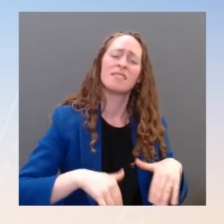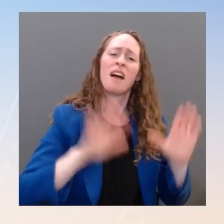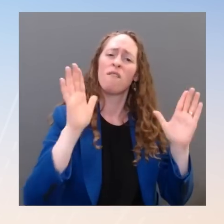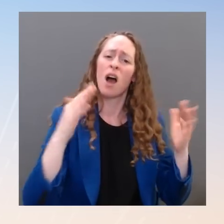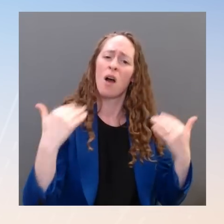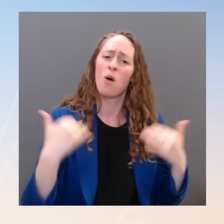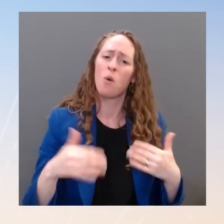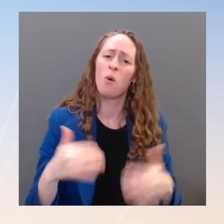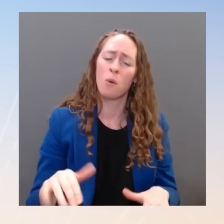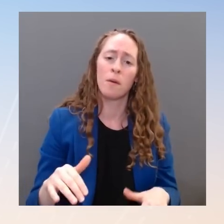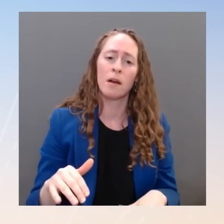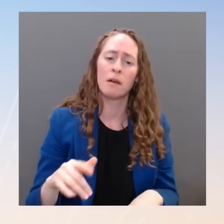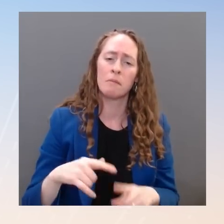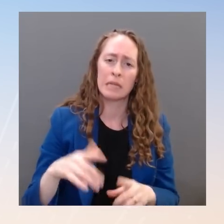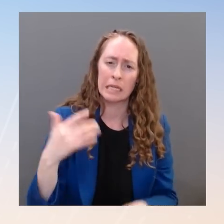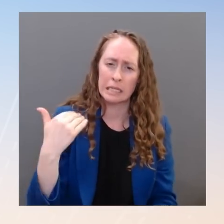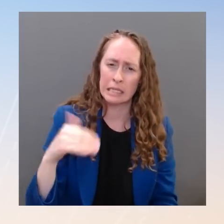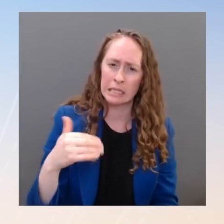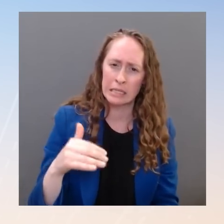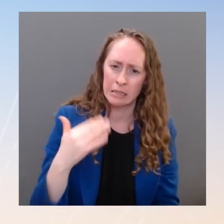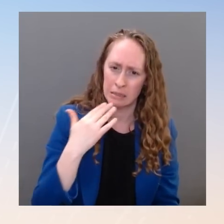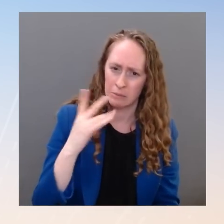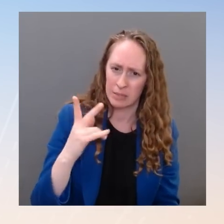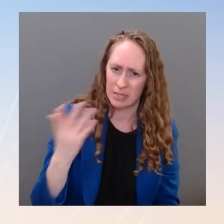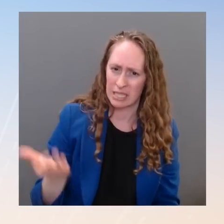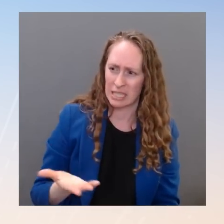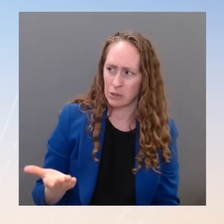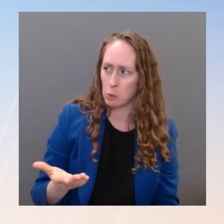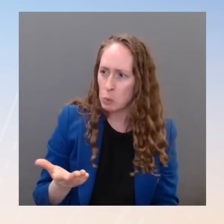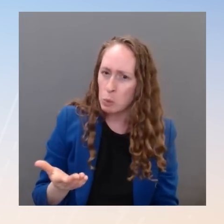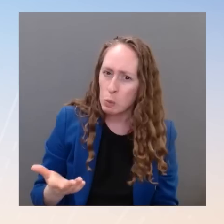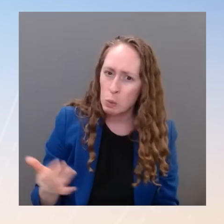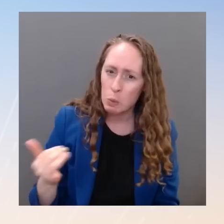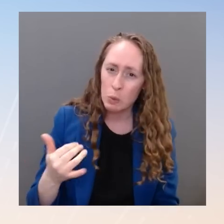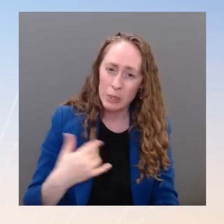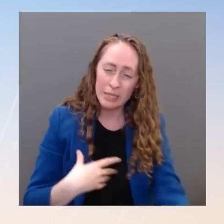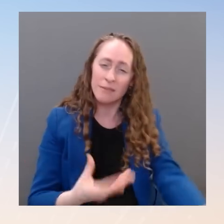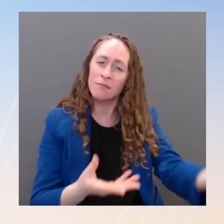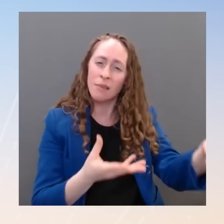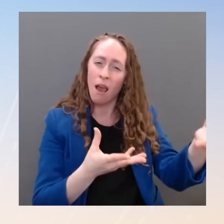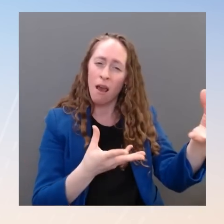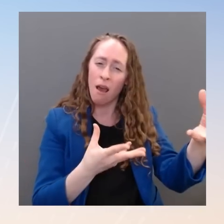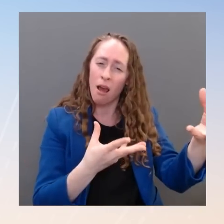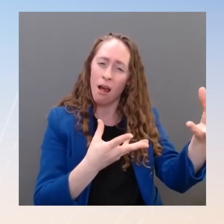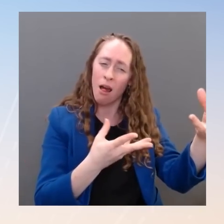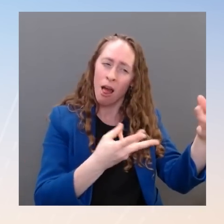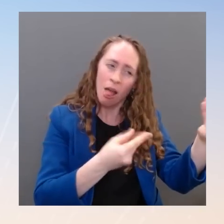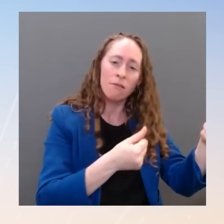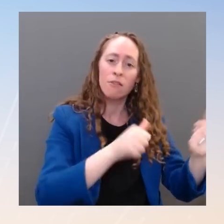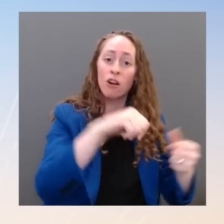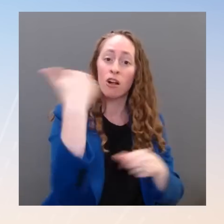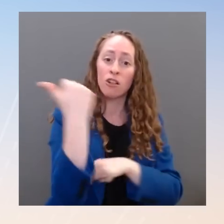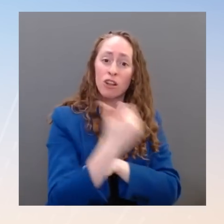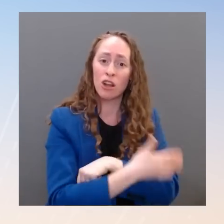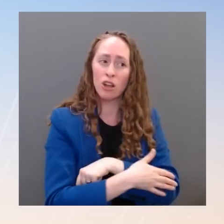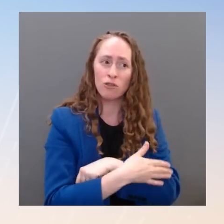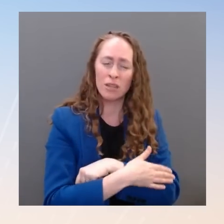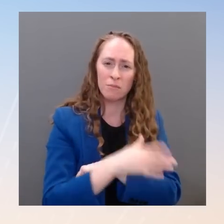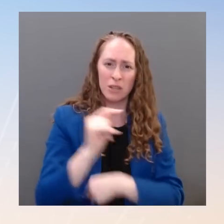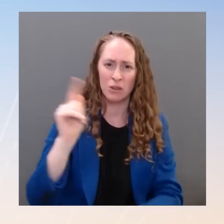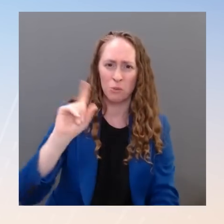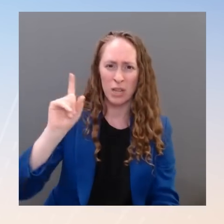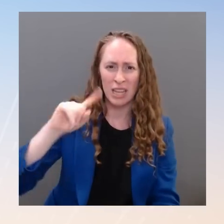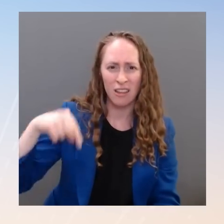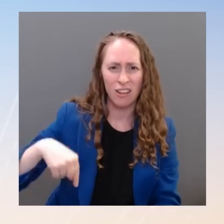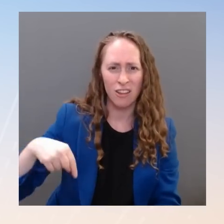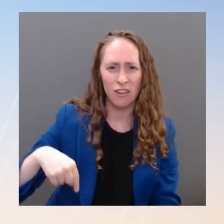to a foreign country when we have domestic needs at home? I don't know if there's anything proactively that you guys may do to try to make that case for